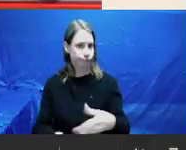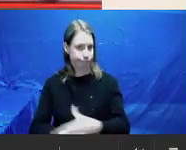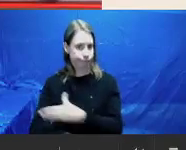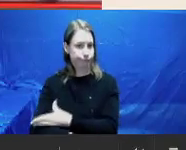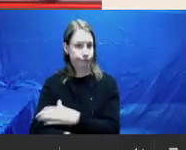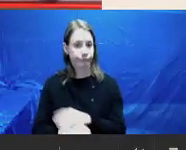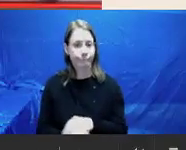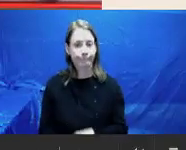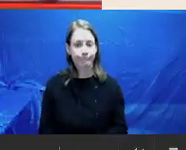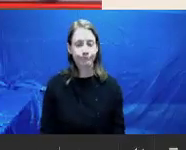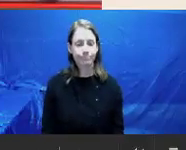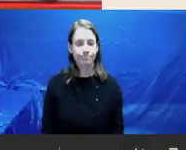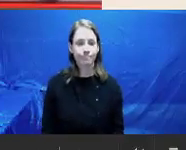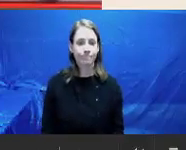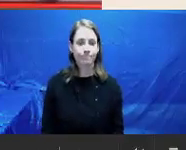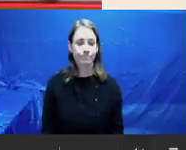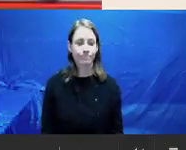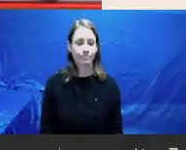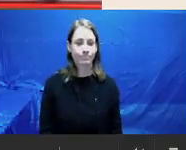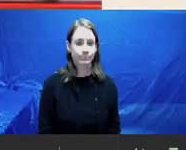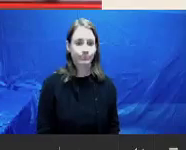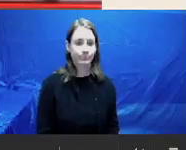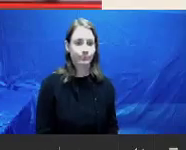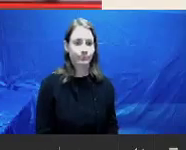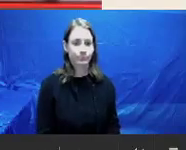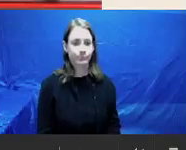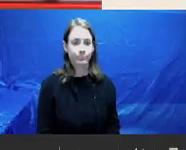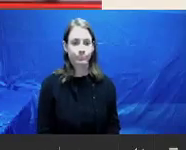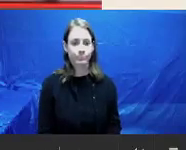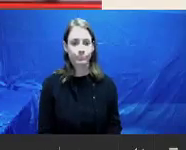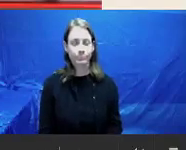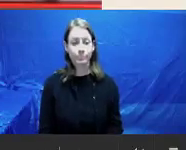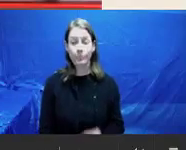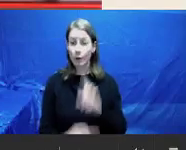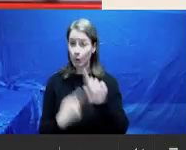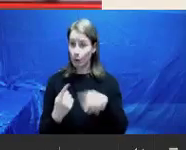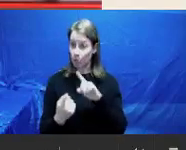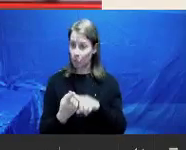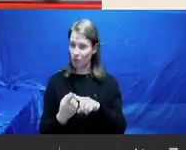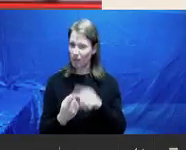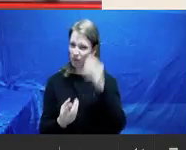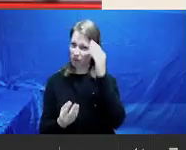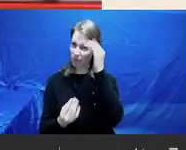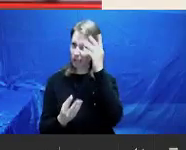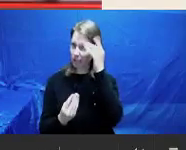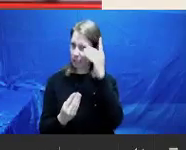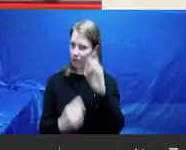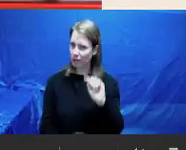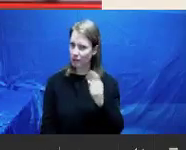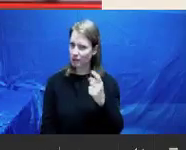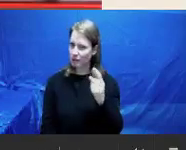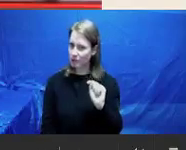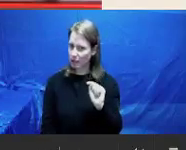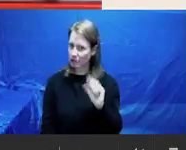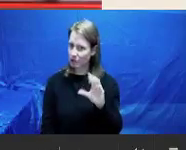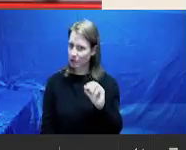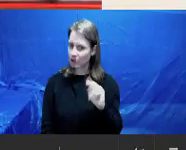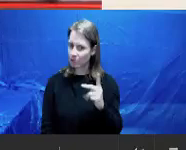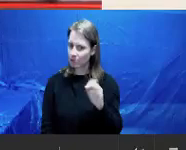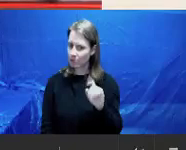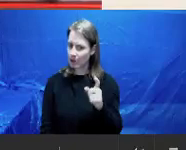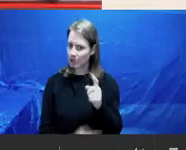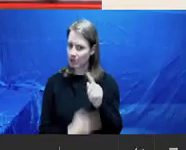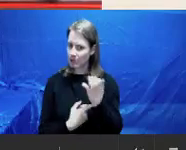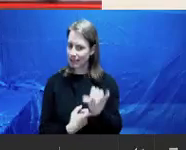are putting just right text in front of our students, but when we think about text complexity, it's not just about the difficulty of the text,